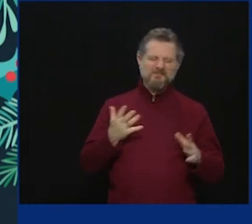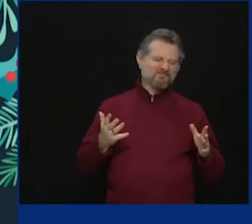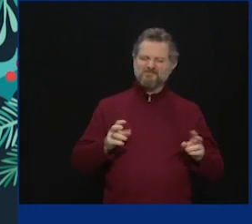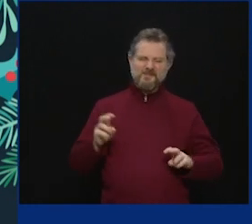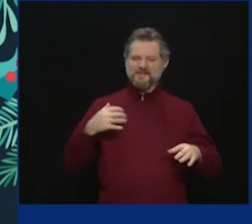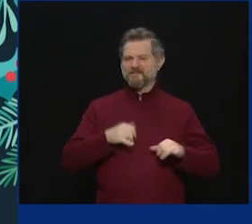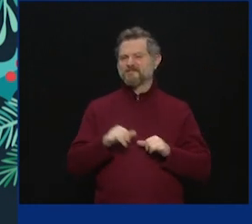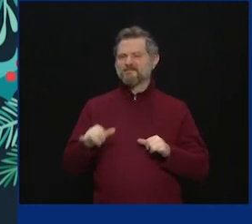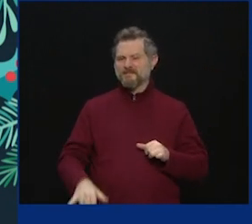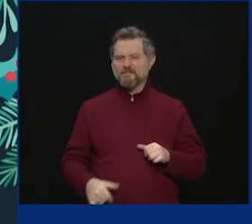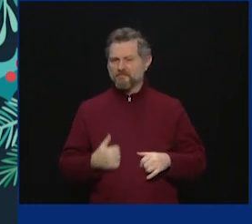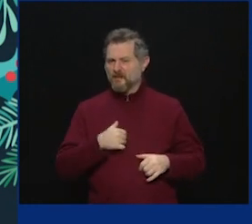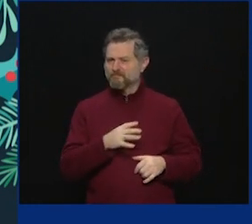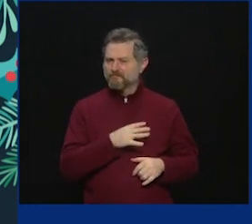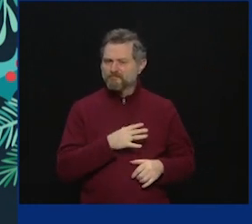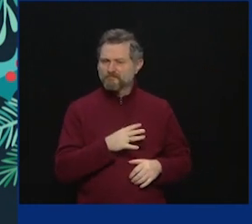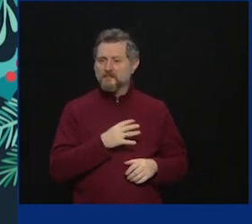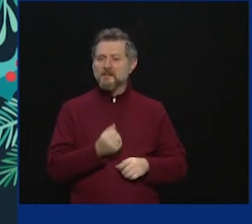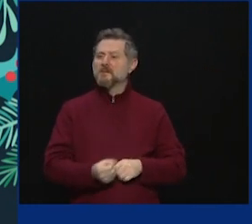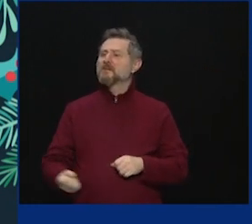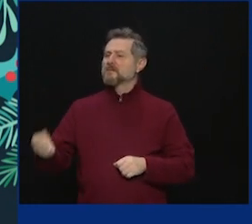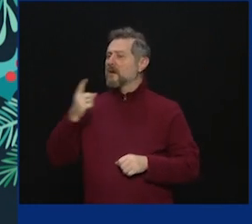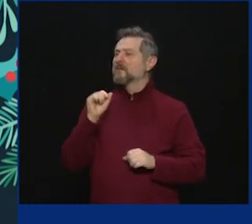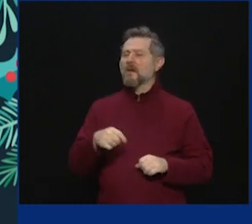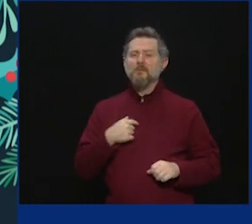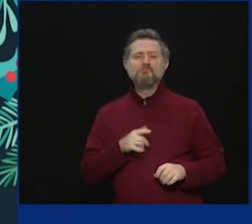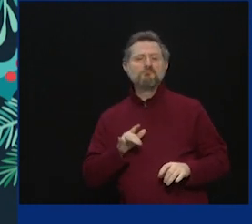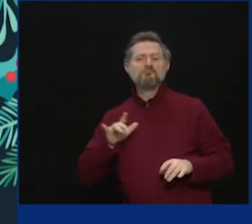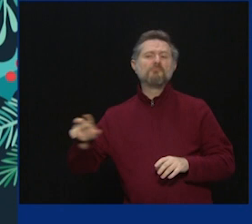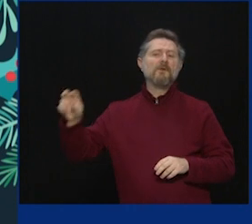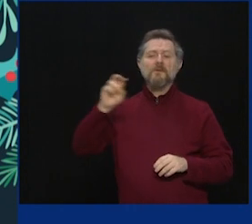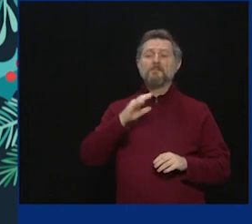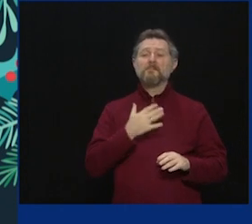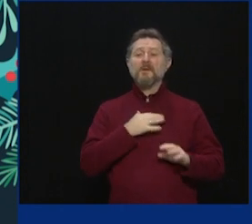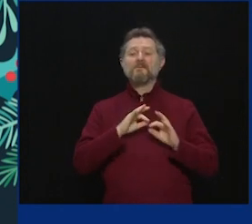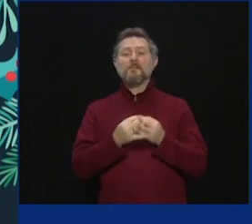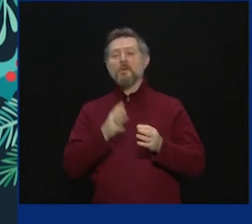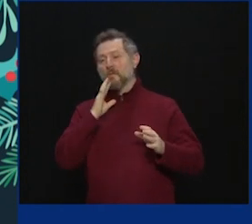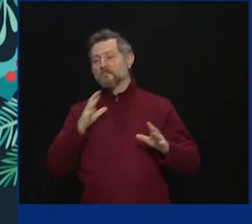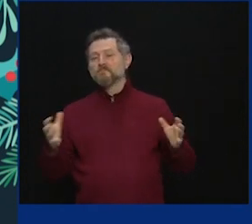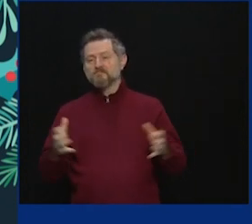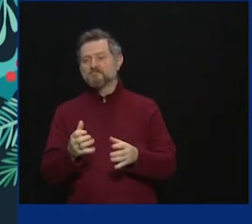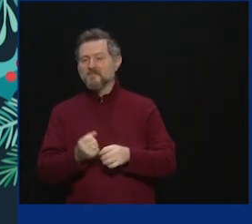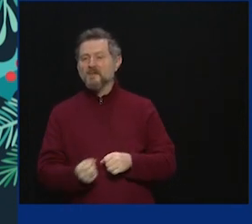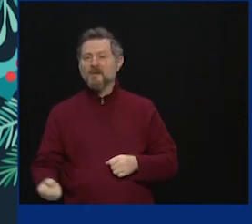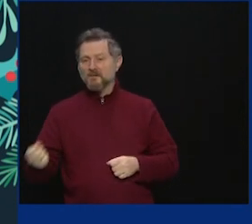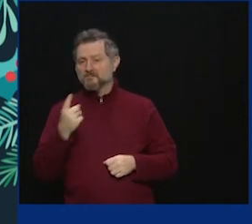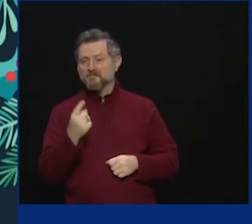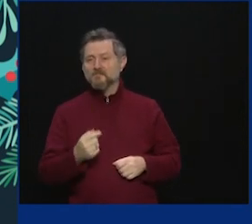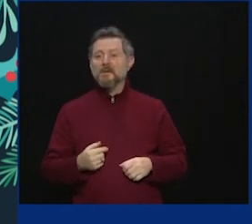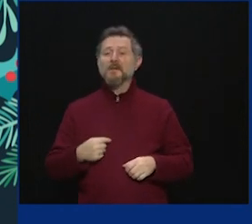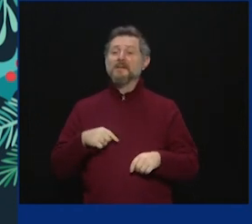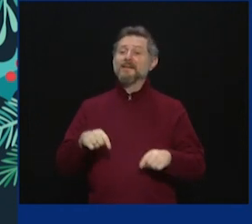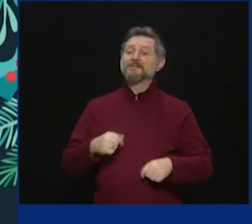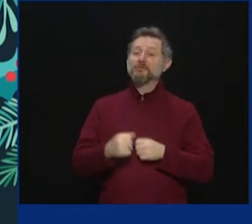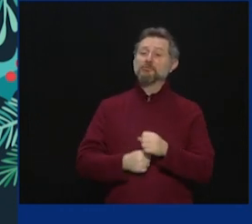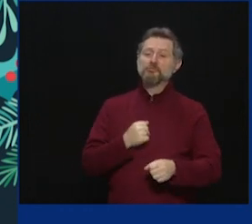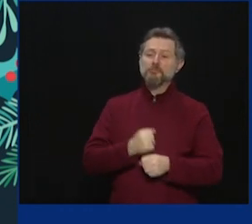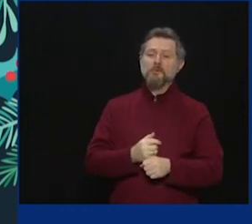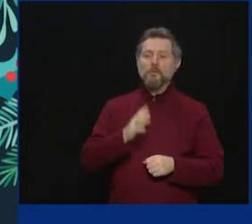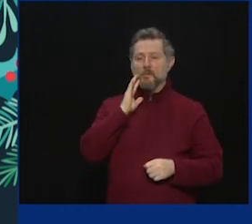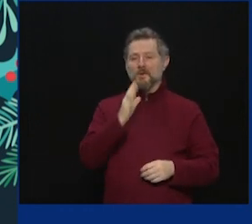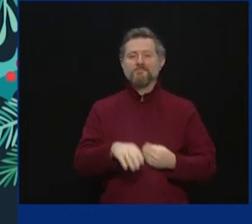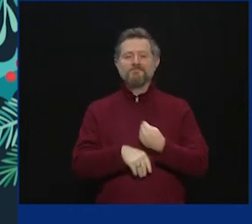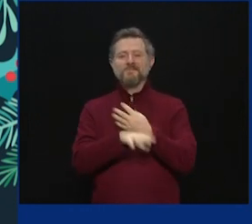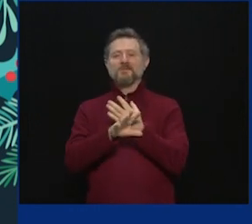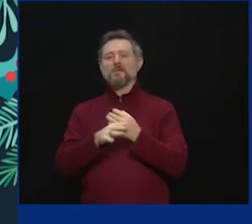okay. There's always next year. My family will gather and we'll do a nice Zoom get-together like we did last year. But those of you